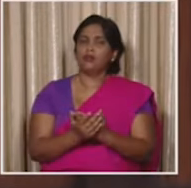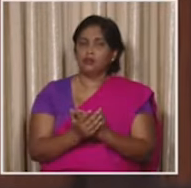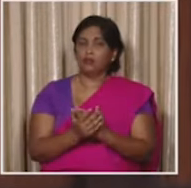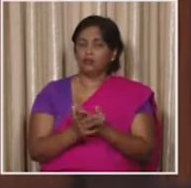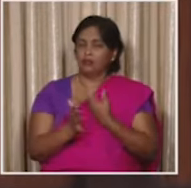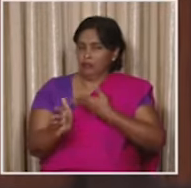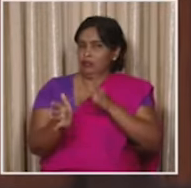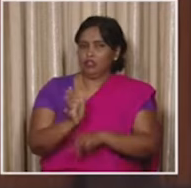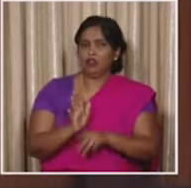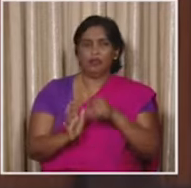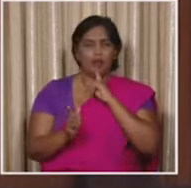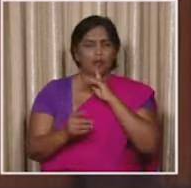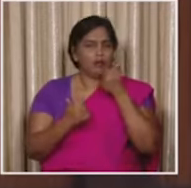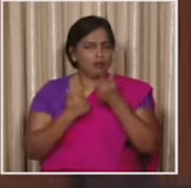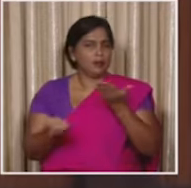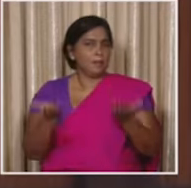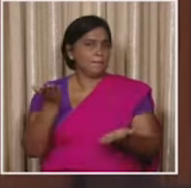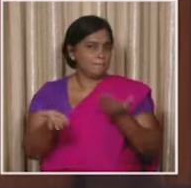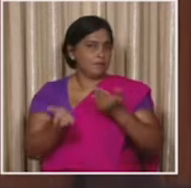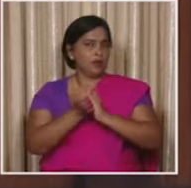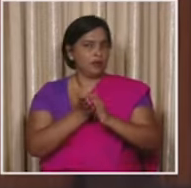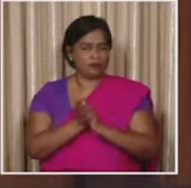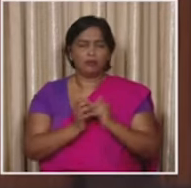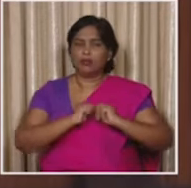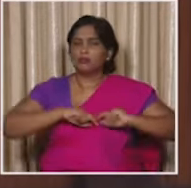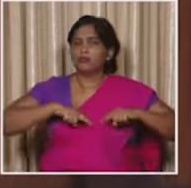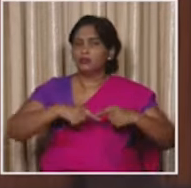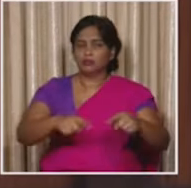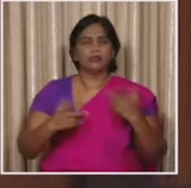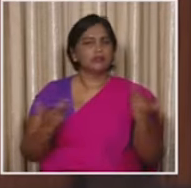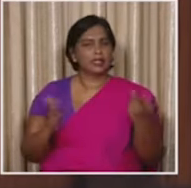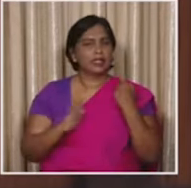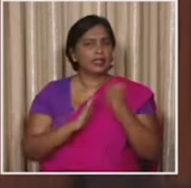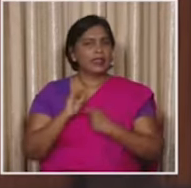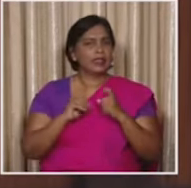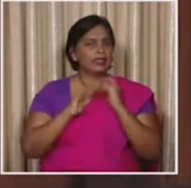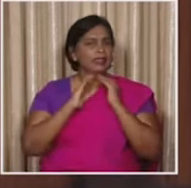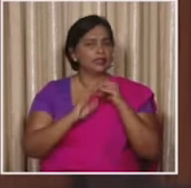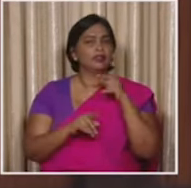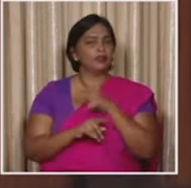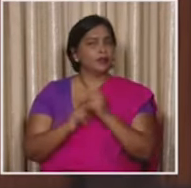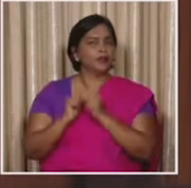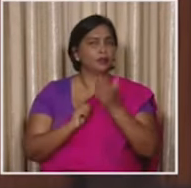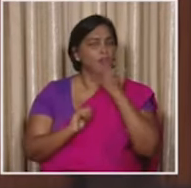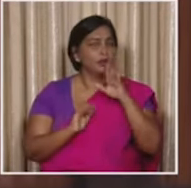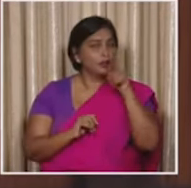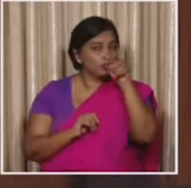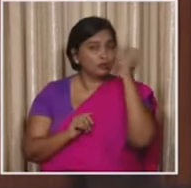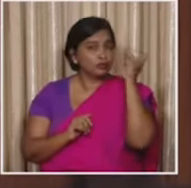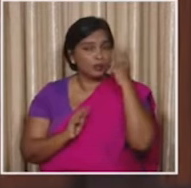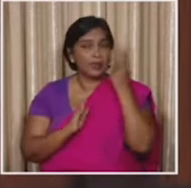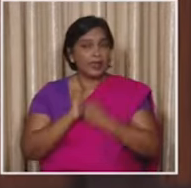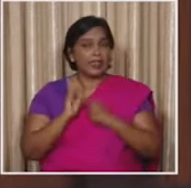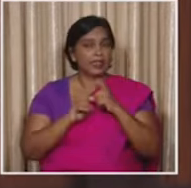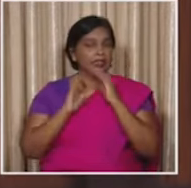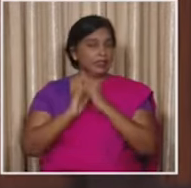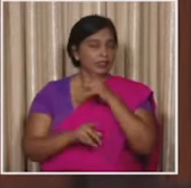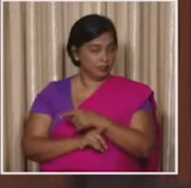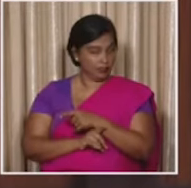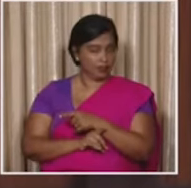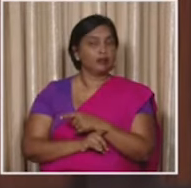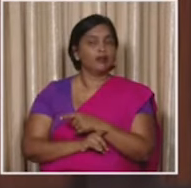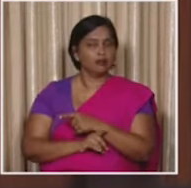this. To that you said the Attorney General's Department can do some work, but you already know that the Attorney General's Department has way too much on their plate. So we